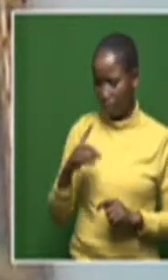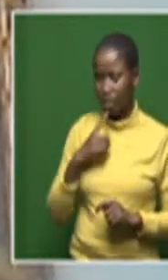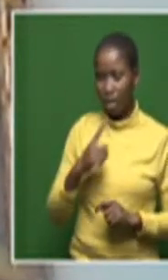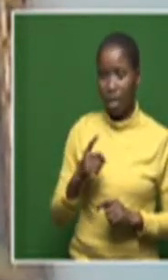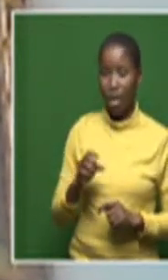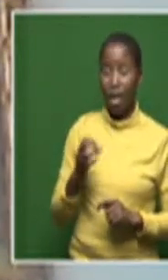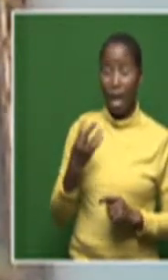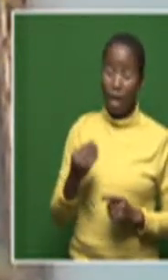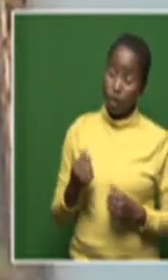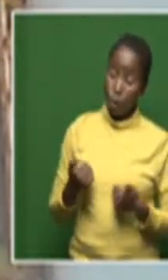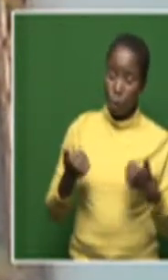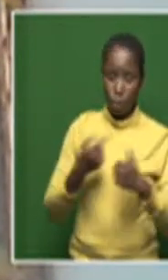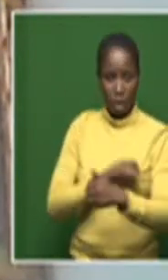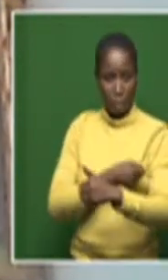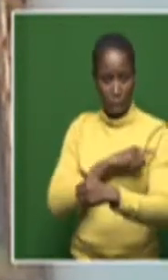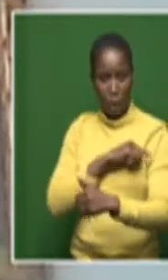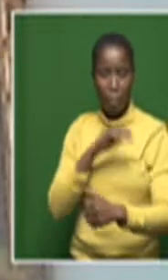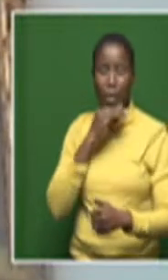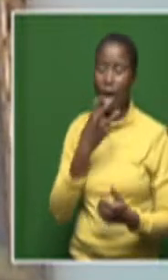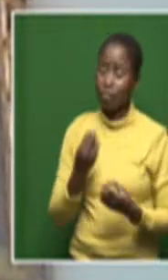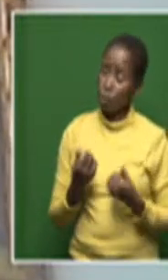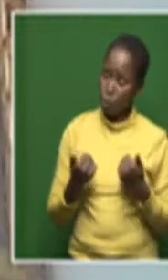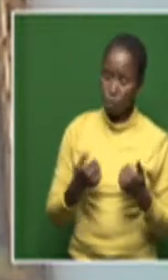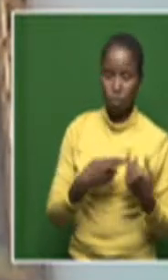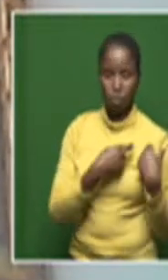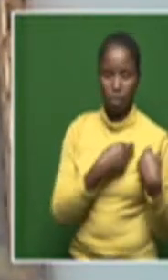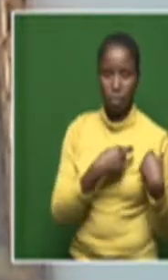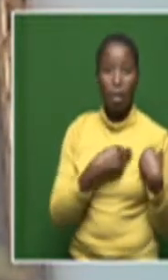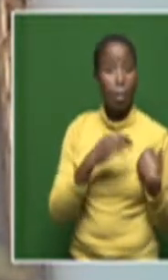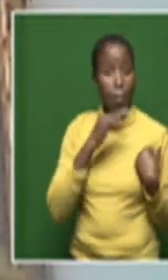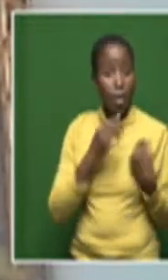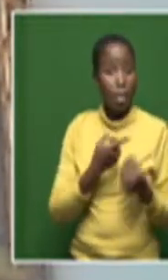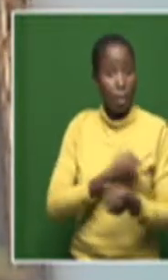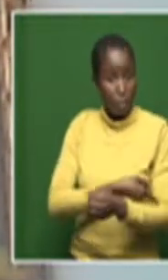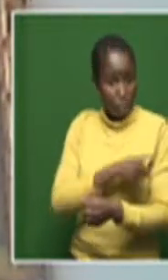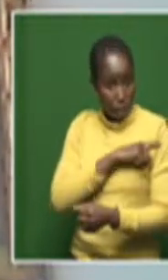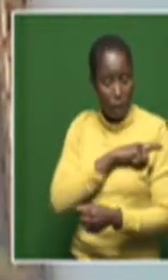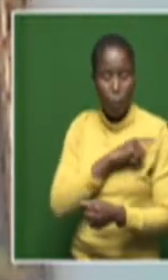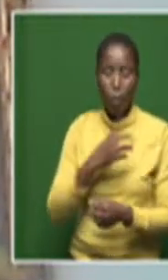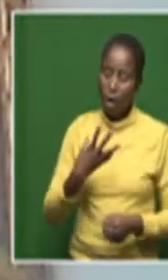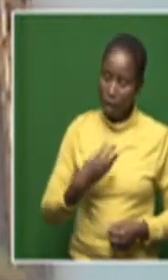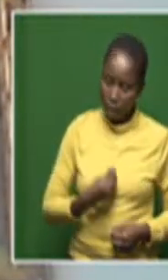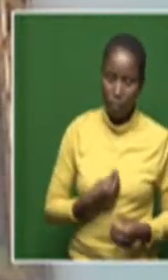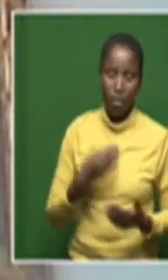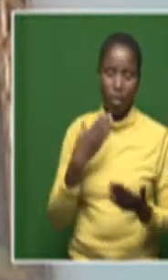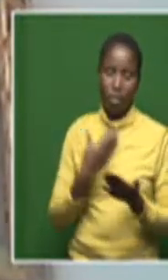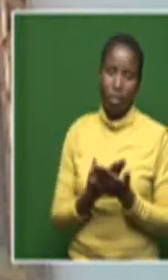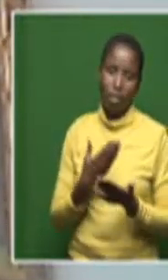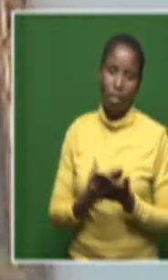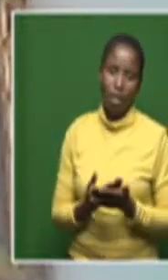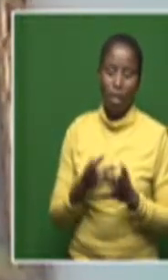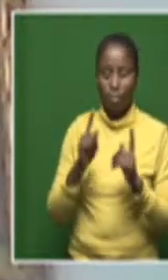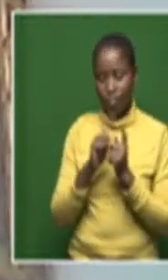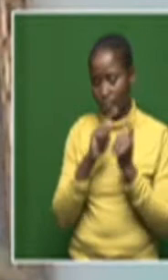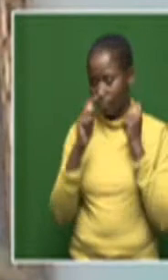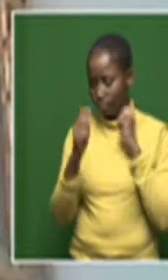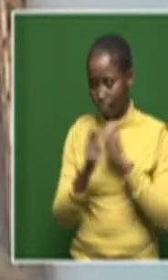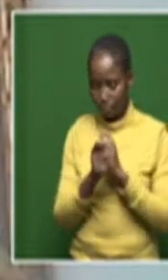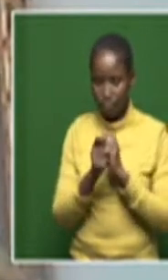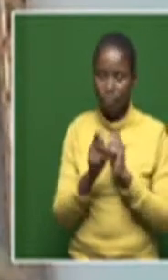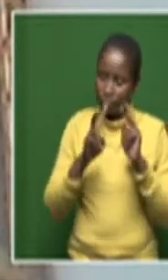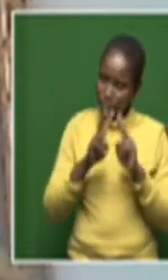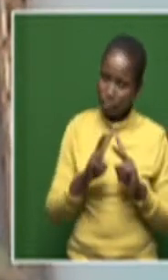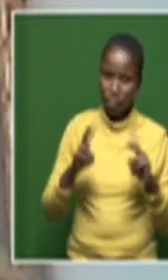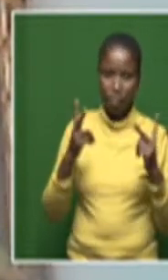great responsibility. So the power is with us. We have the power to make a difference. Let's just all get this vaccine